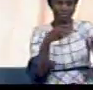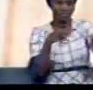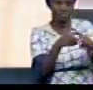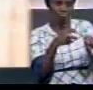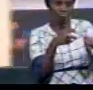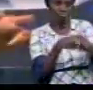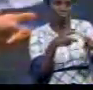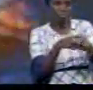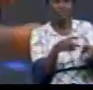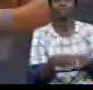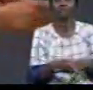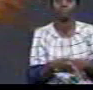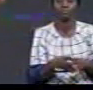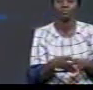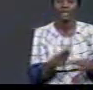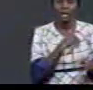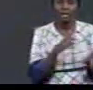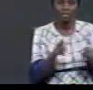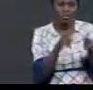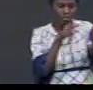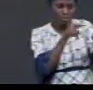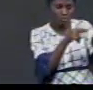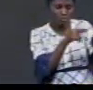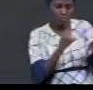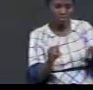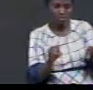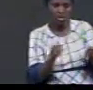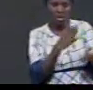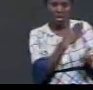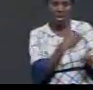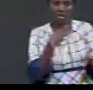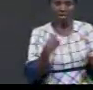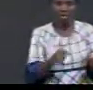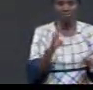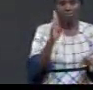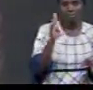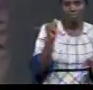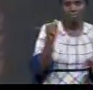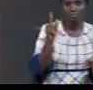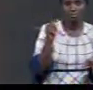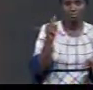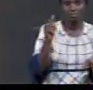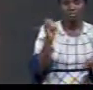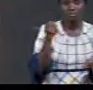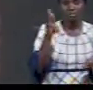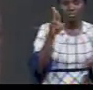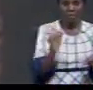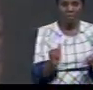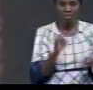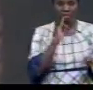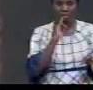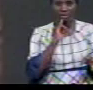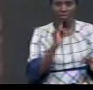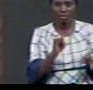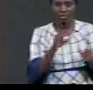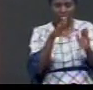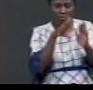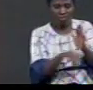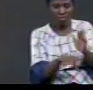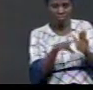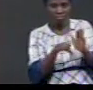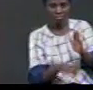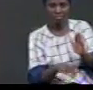down, then you plug it again and charge, and the hand of your